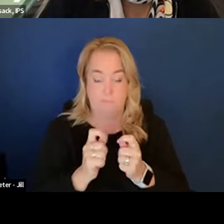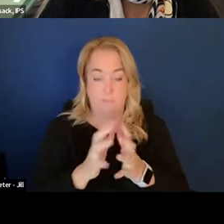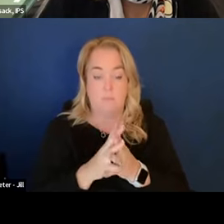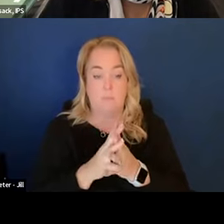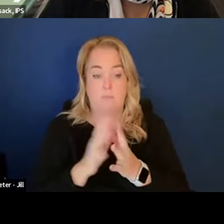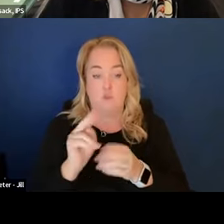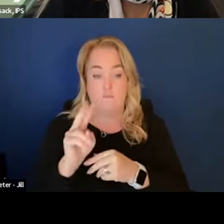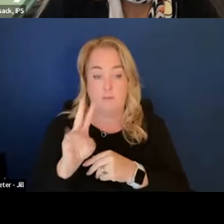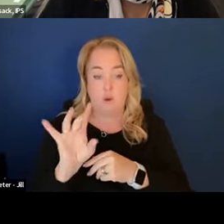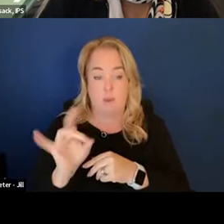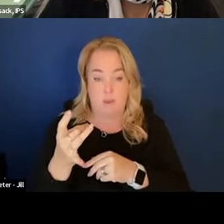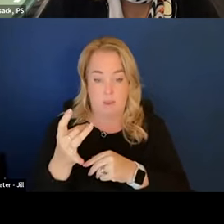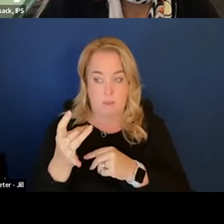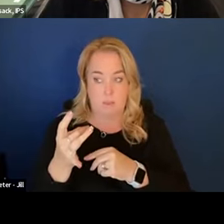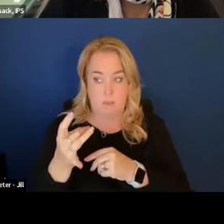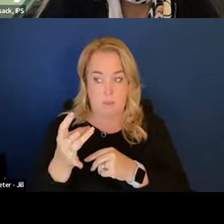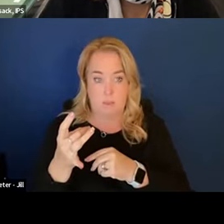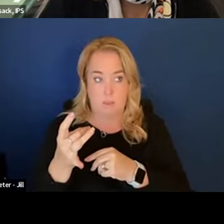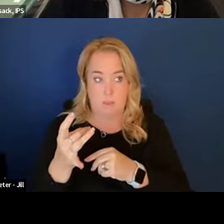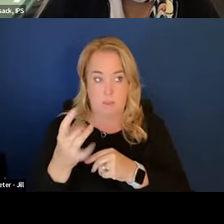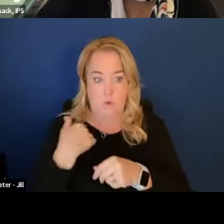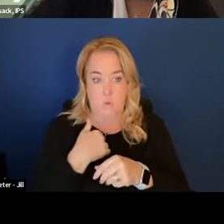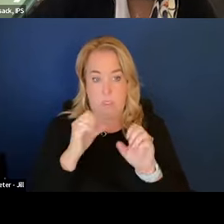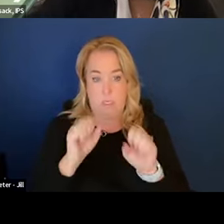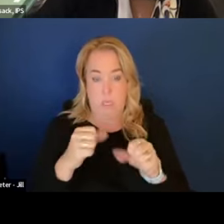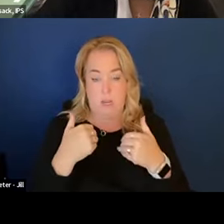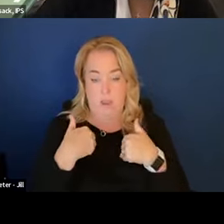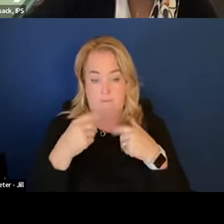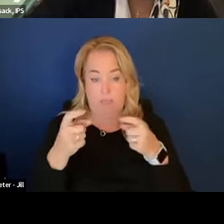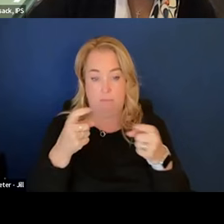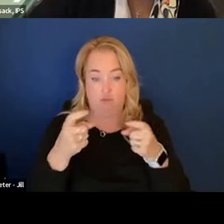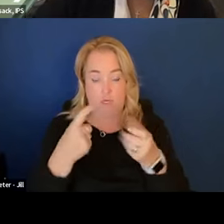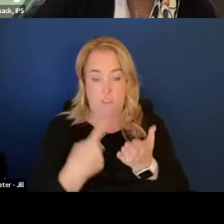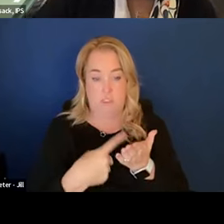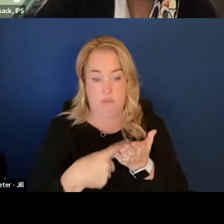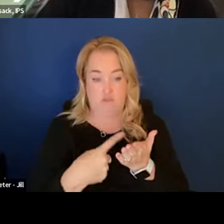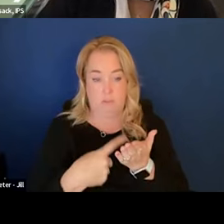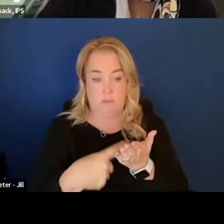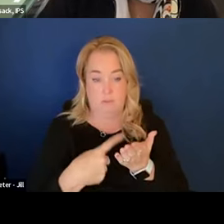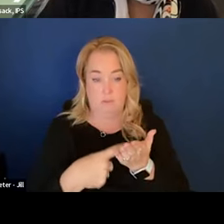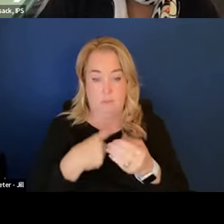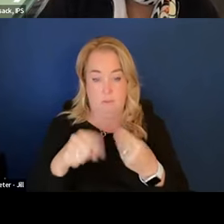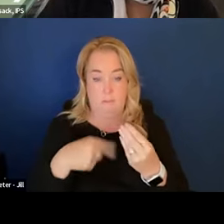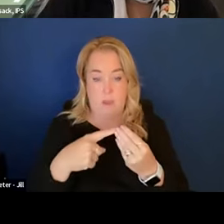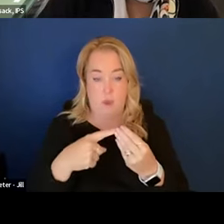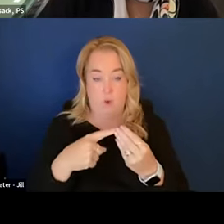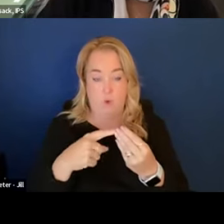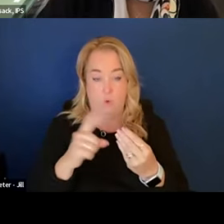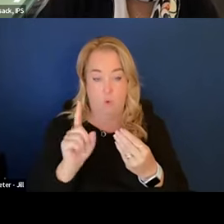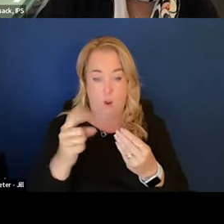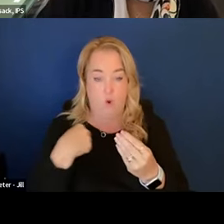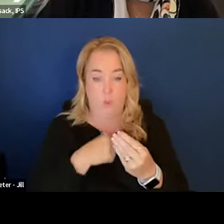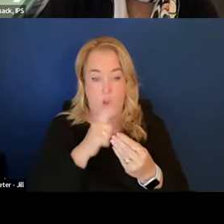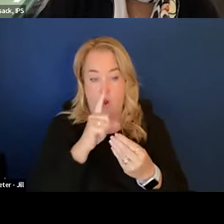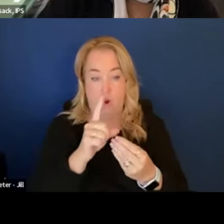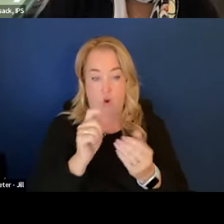on November 8th, we can have just administrative discussion about where we are with each of the recommendations.